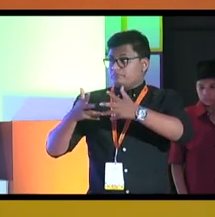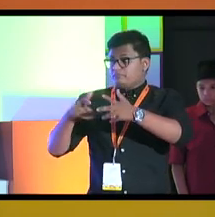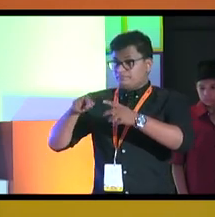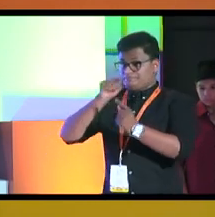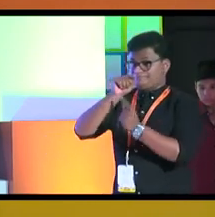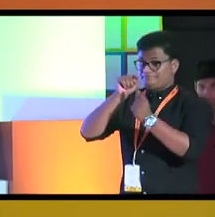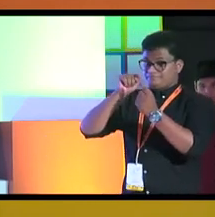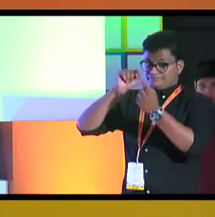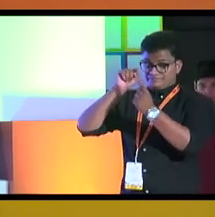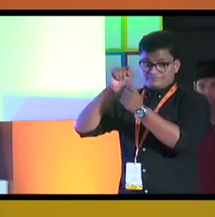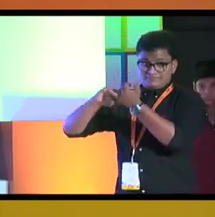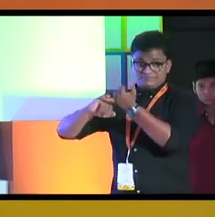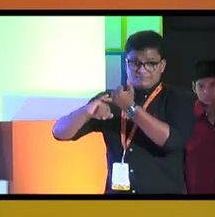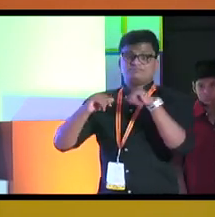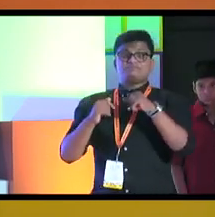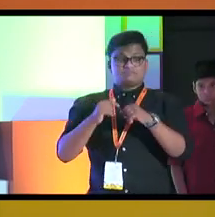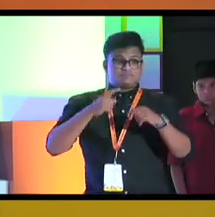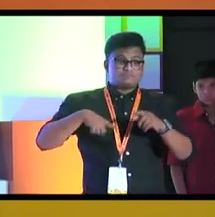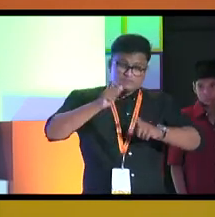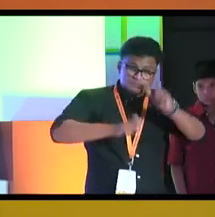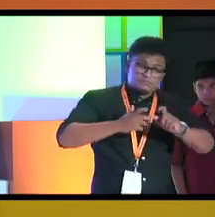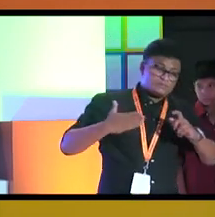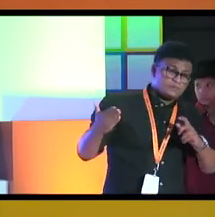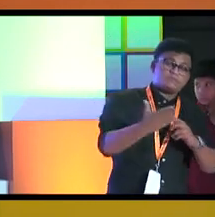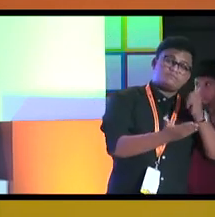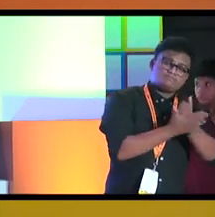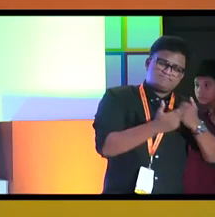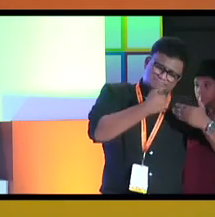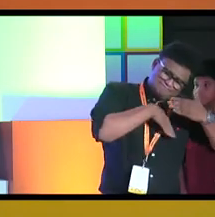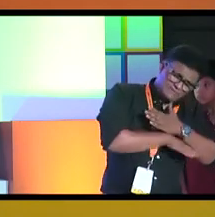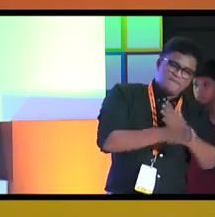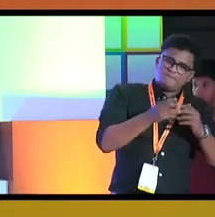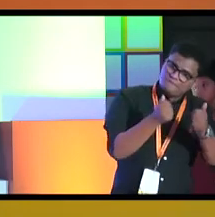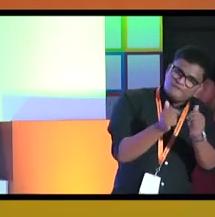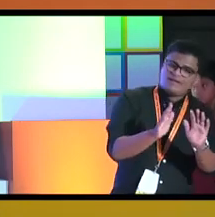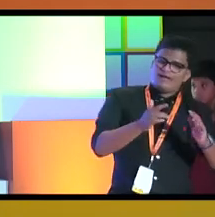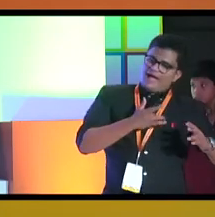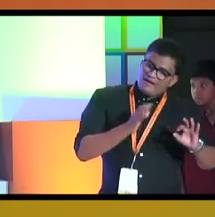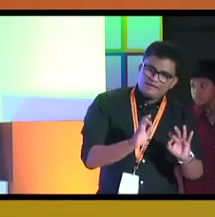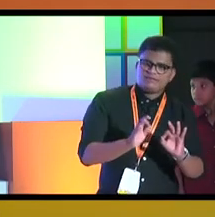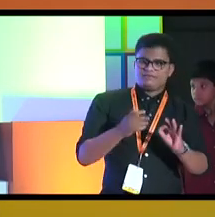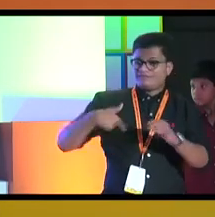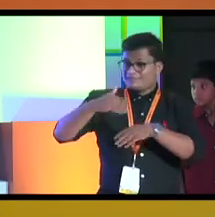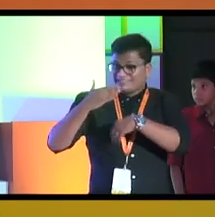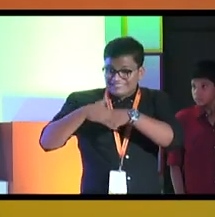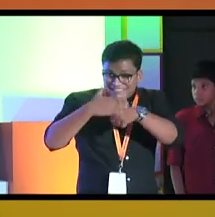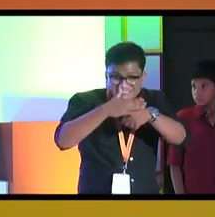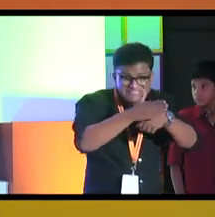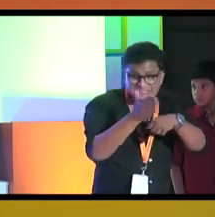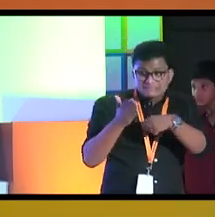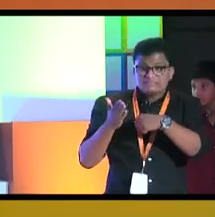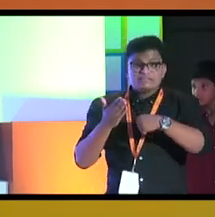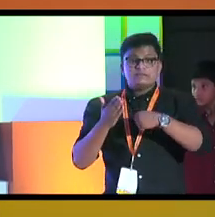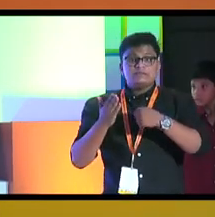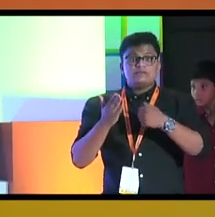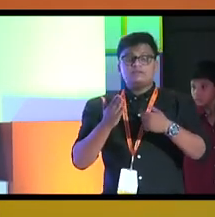IASS that everybody has something good in it. So ye jo hamara anubhav tha, hum sab ka anubhav hai, sadiyon se anubhav